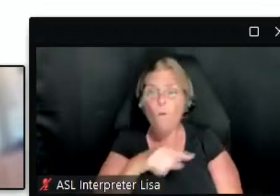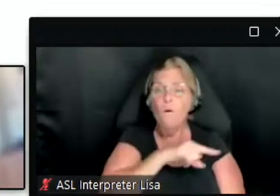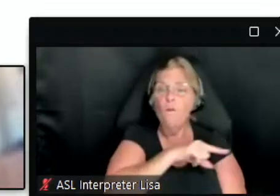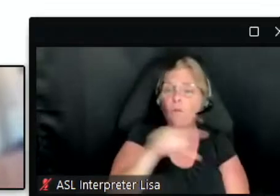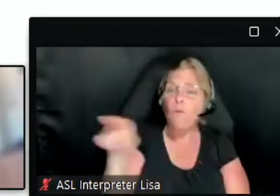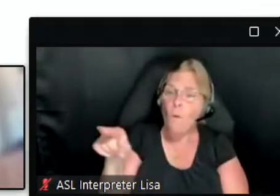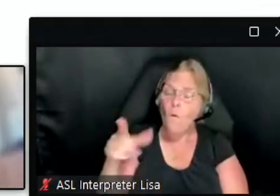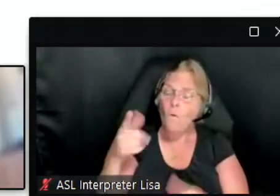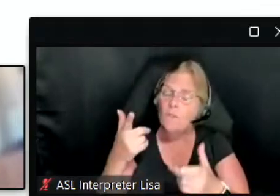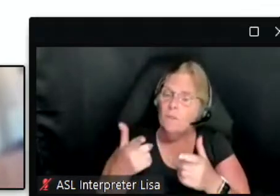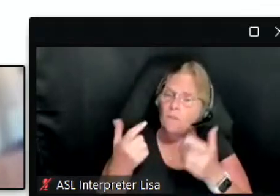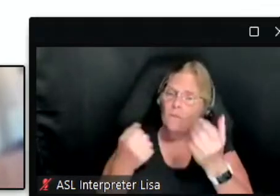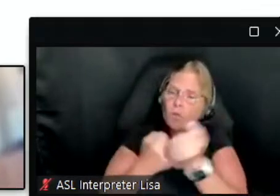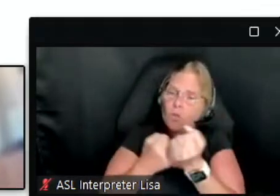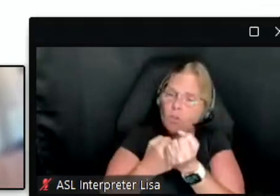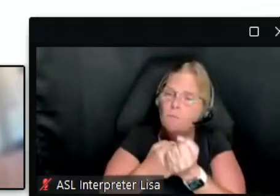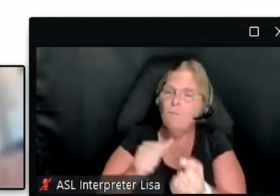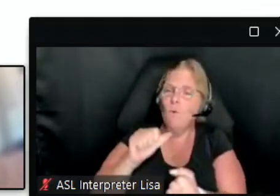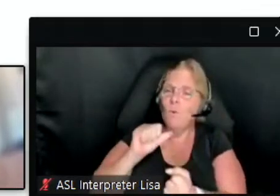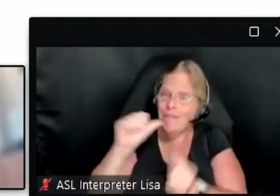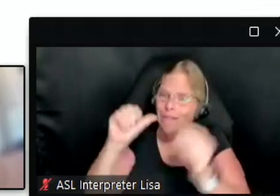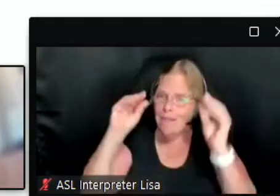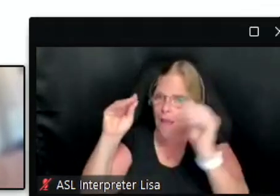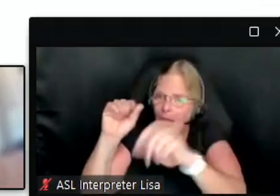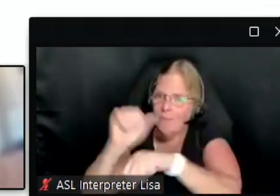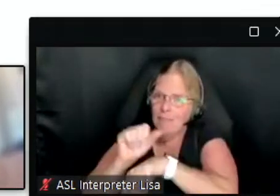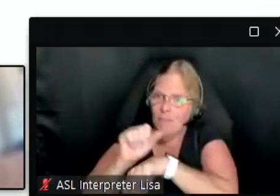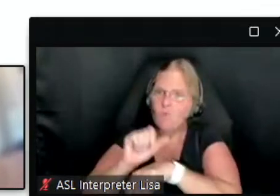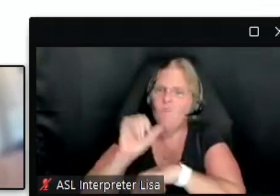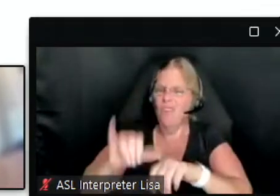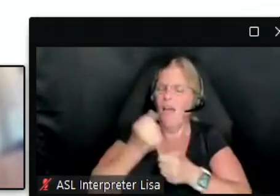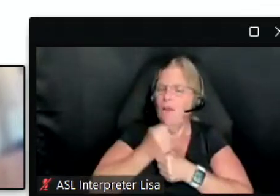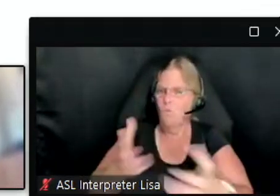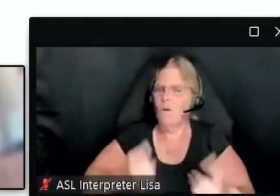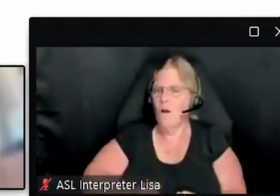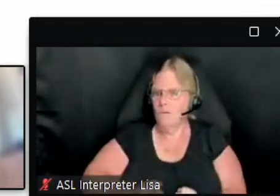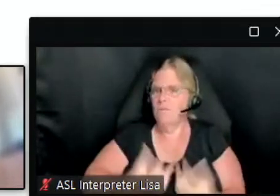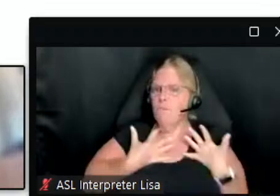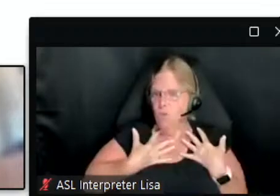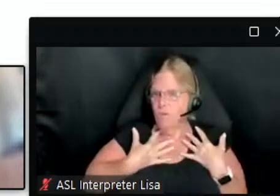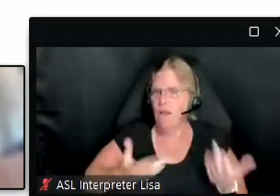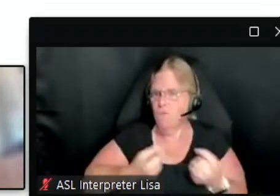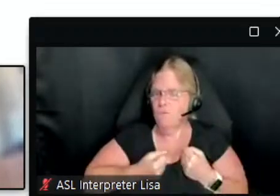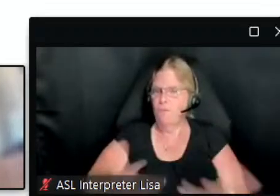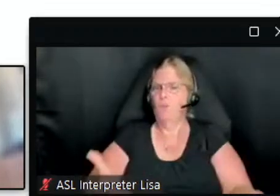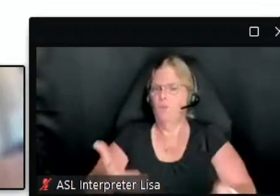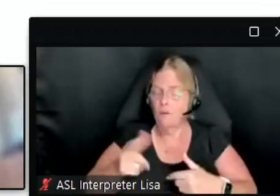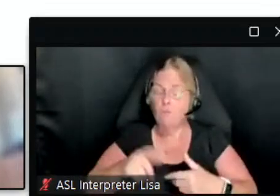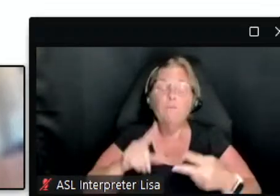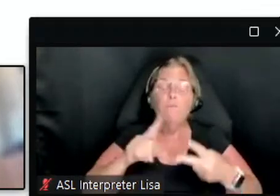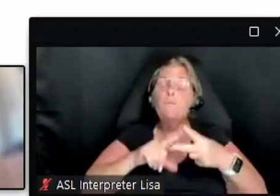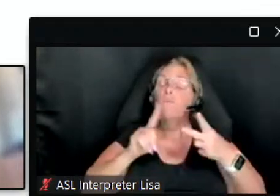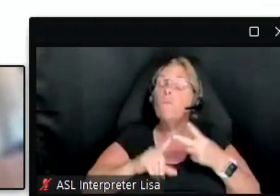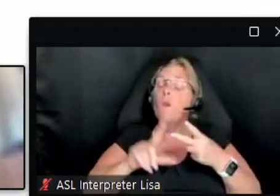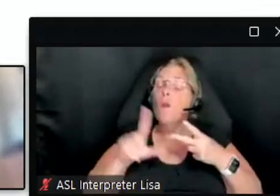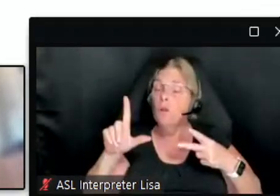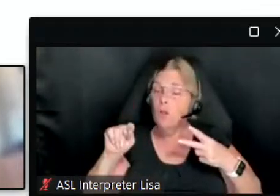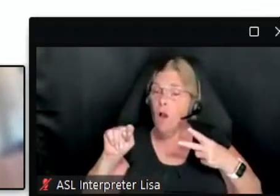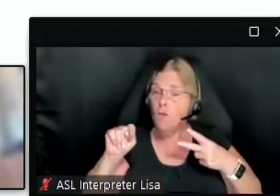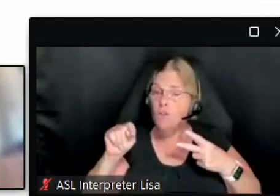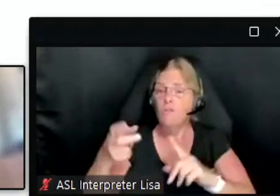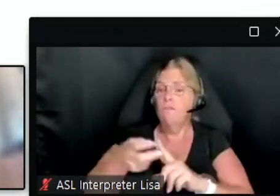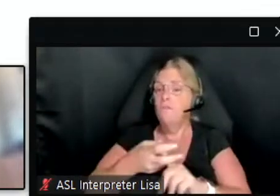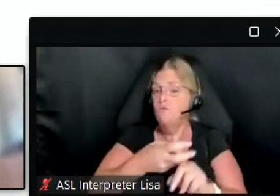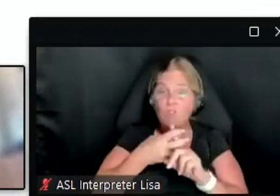duties that lead to burnout, right? That immediate need. Long term, recruitment and